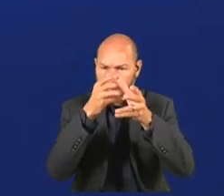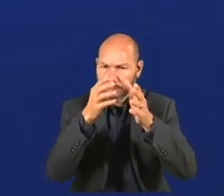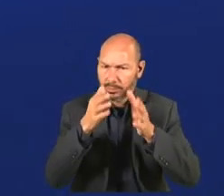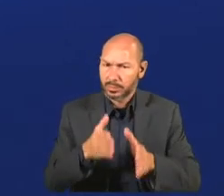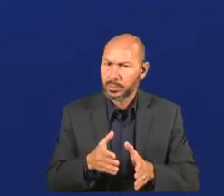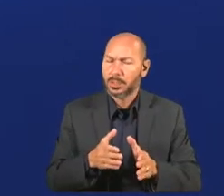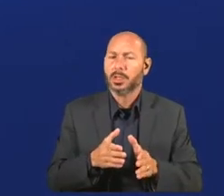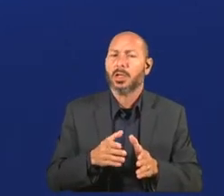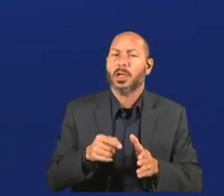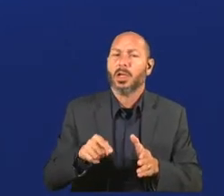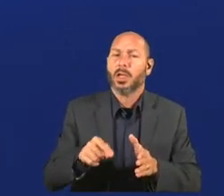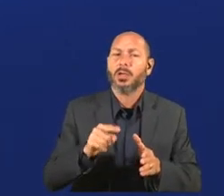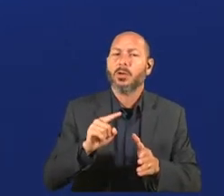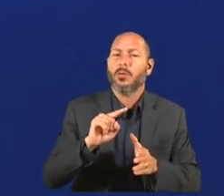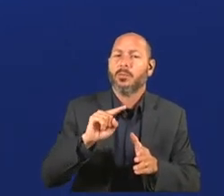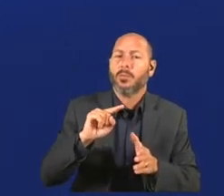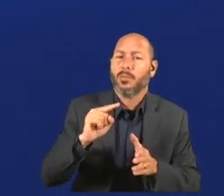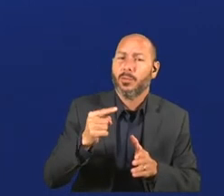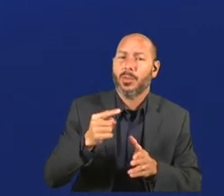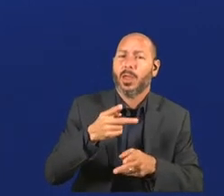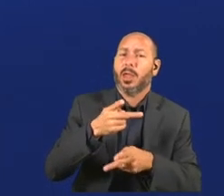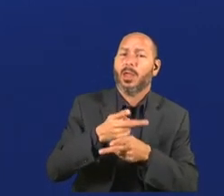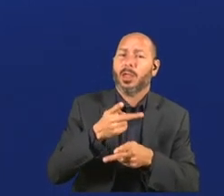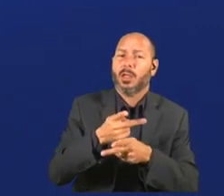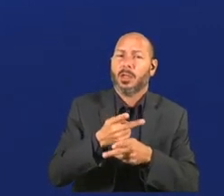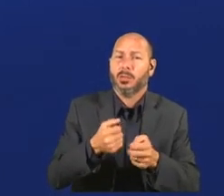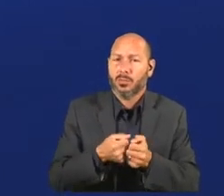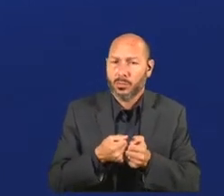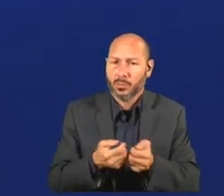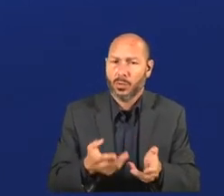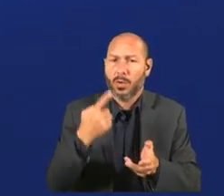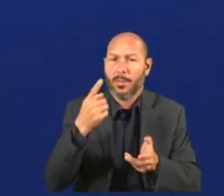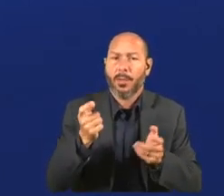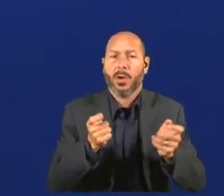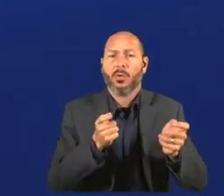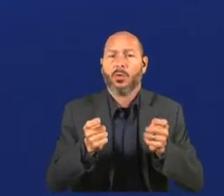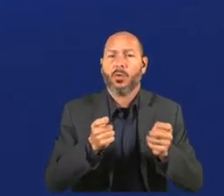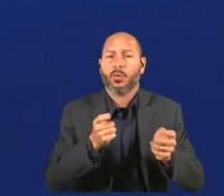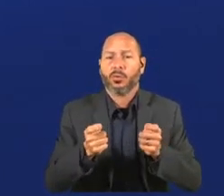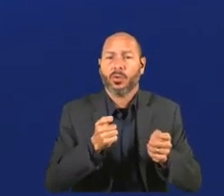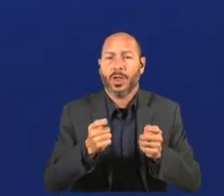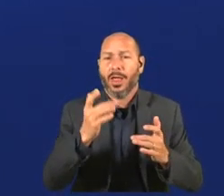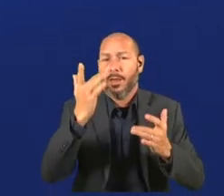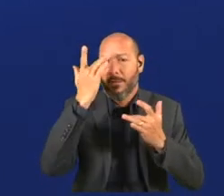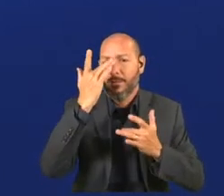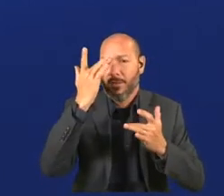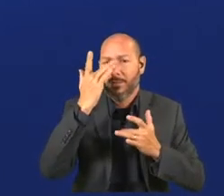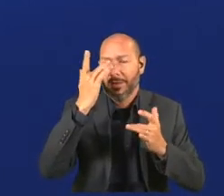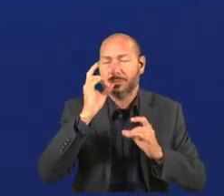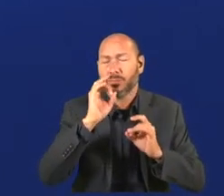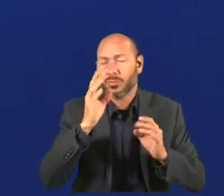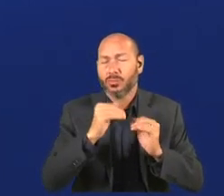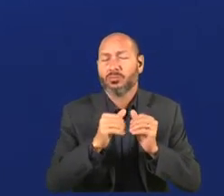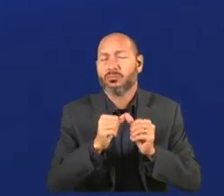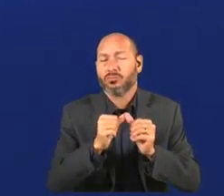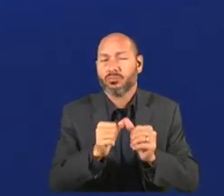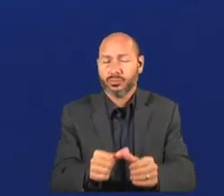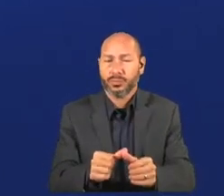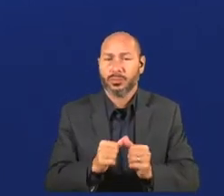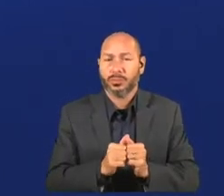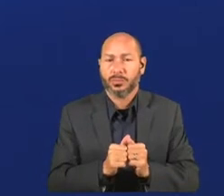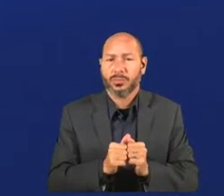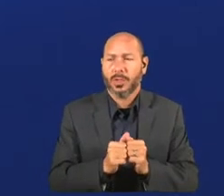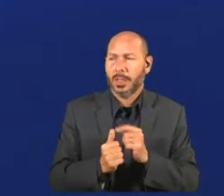providers, which are available to better manage chronic diseases. As Susan mentions, 80%